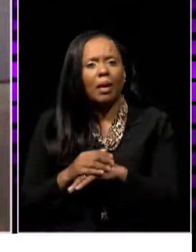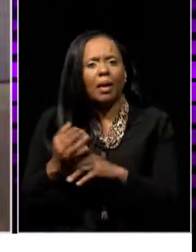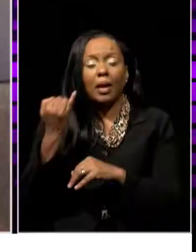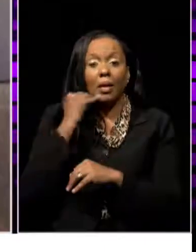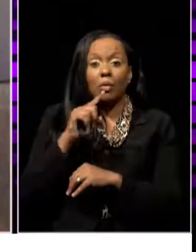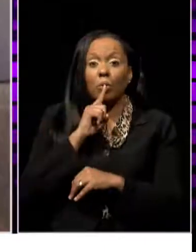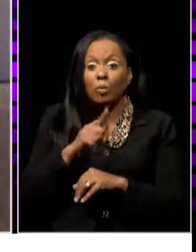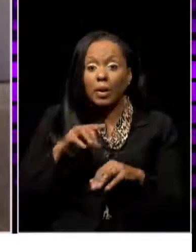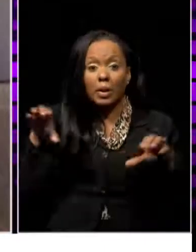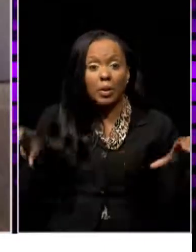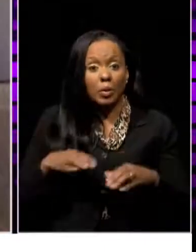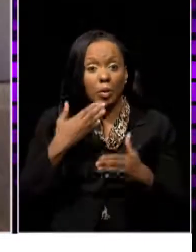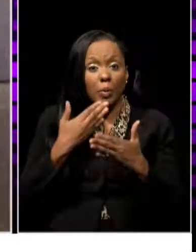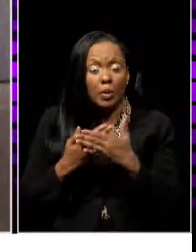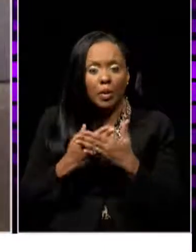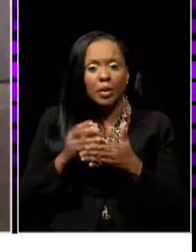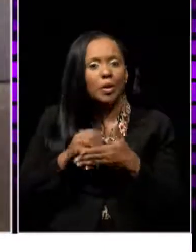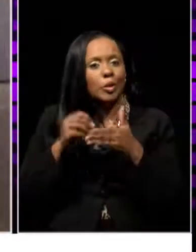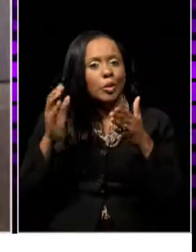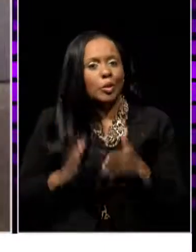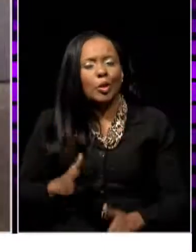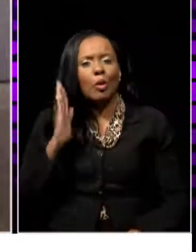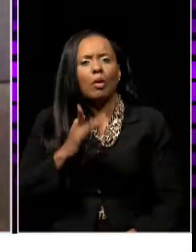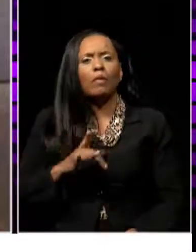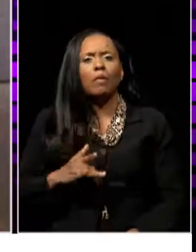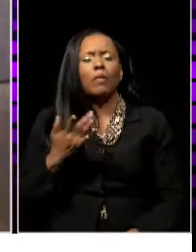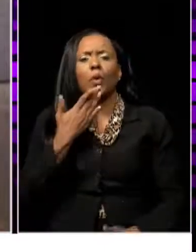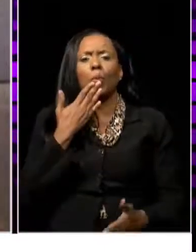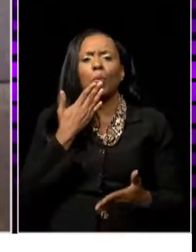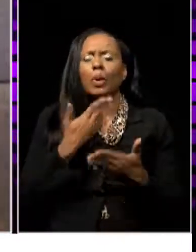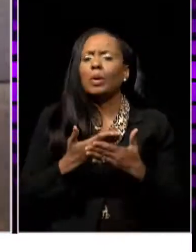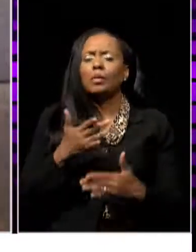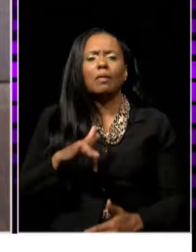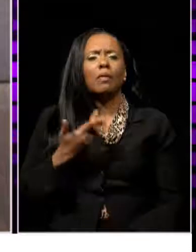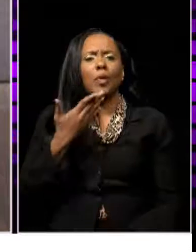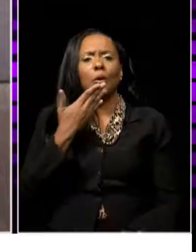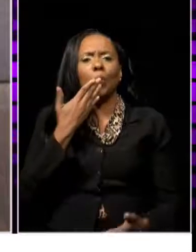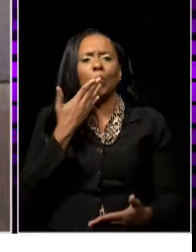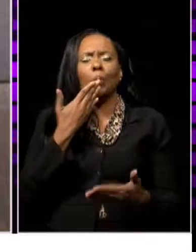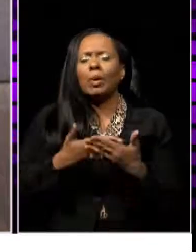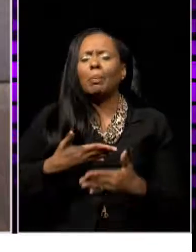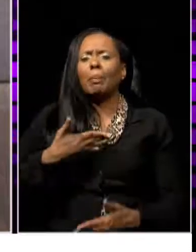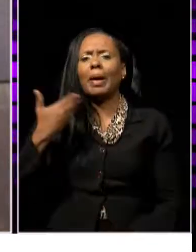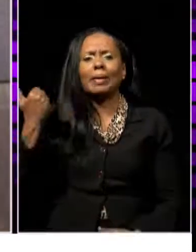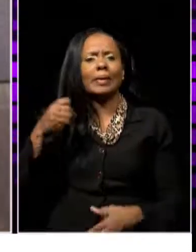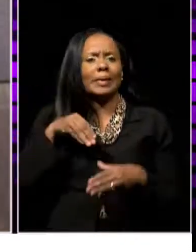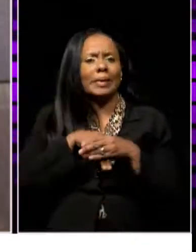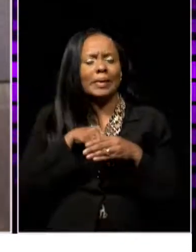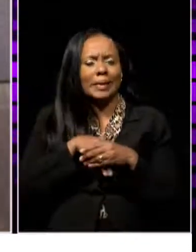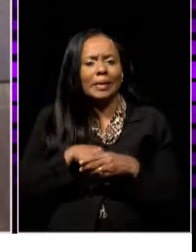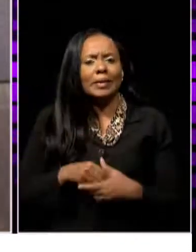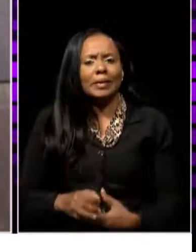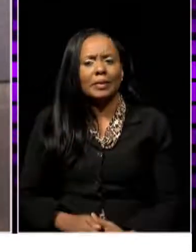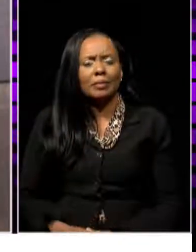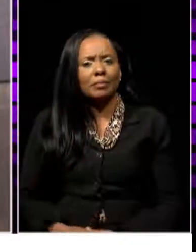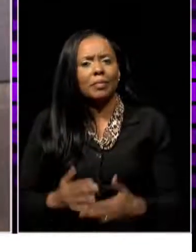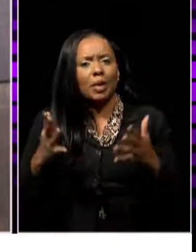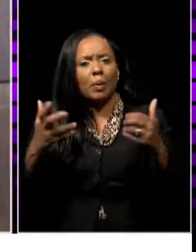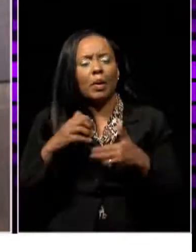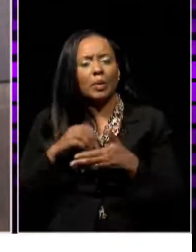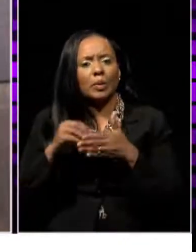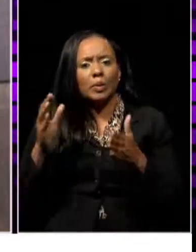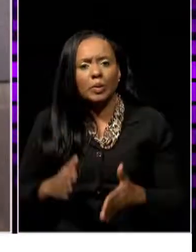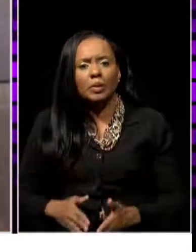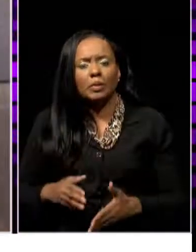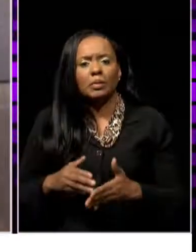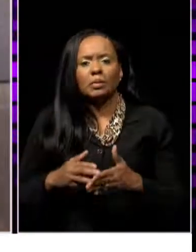well, it would encourage students to do it. So you want to get the students to the stage where they take some responsibility and they